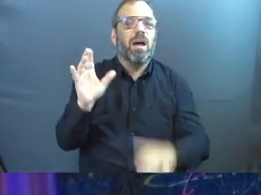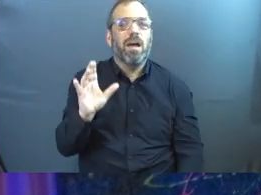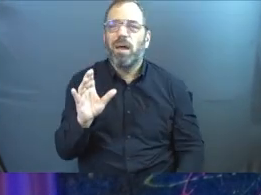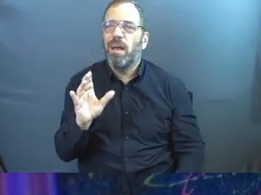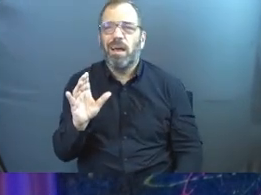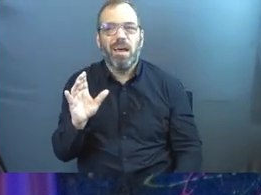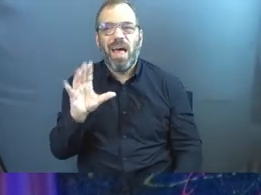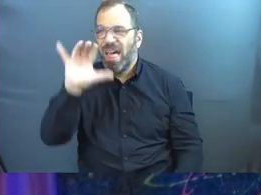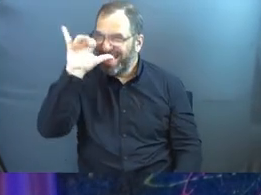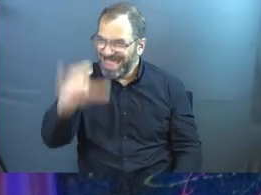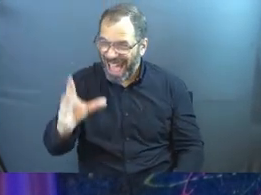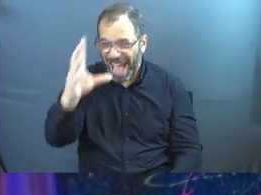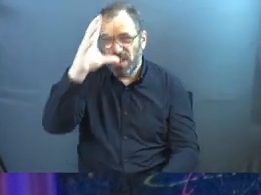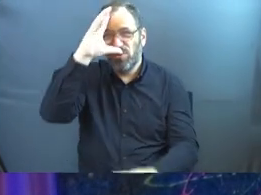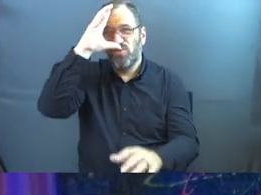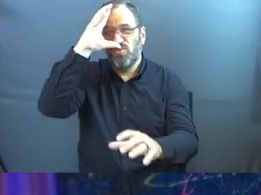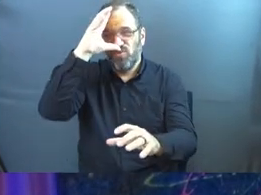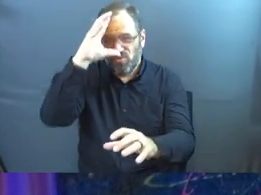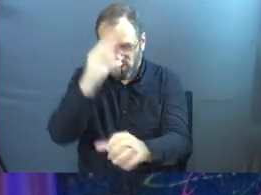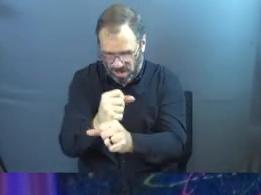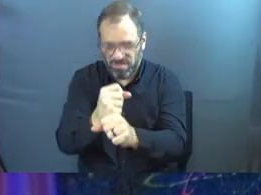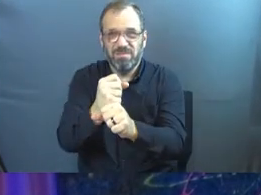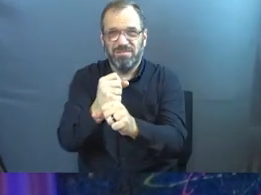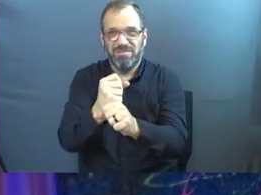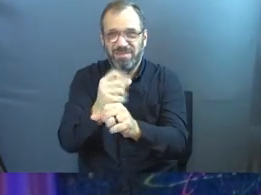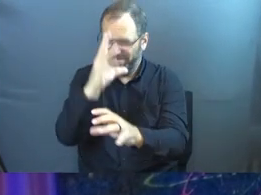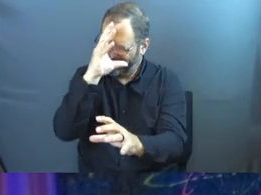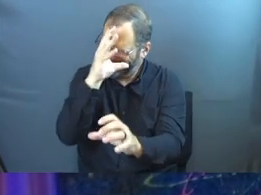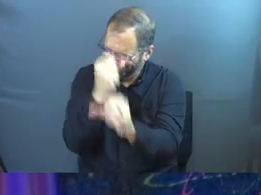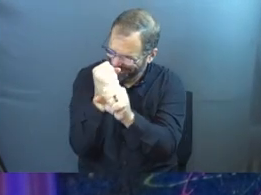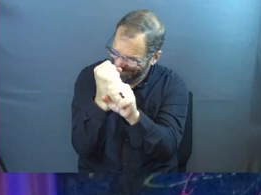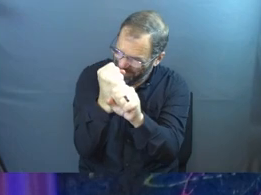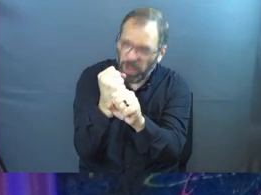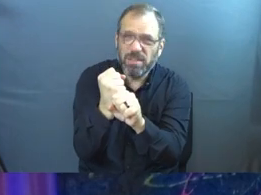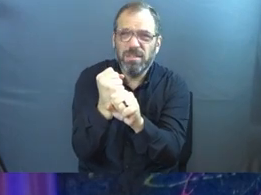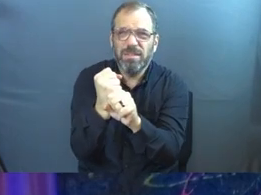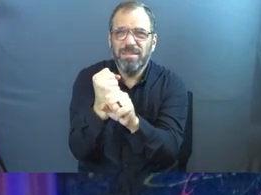There's no deeper trust than that. No deeper faith.